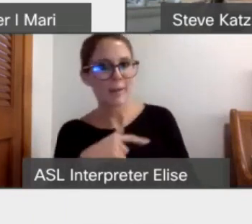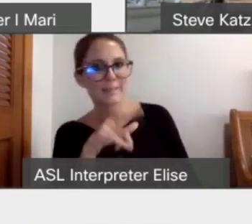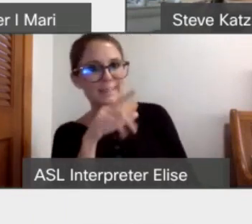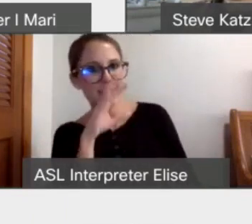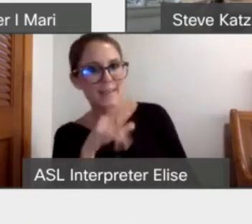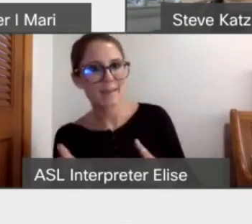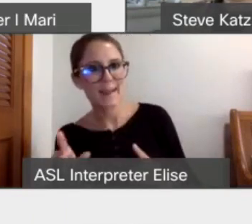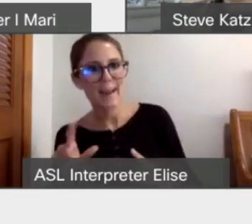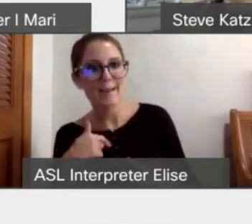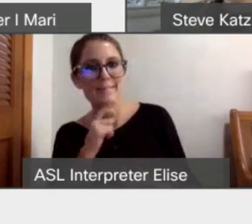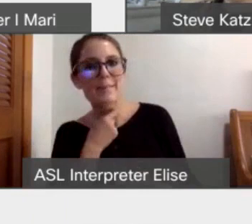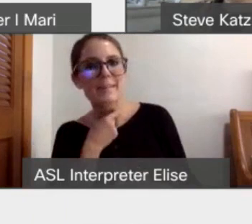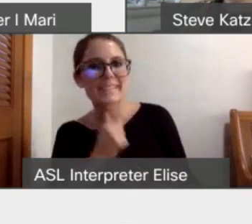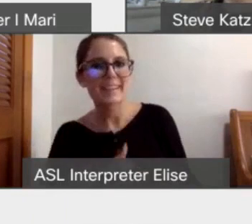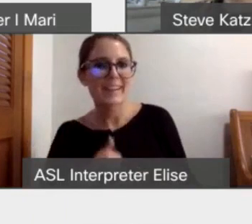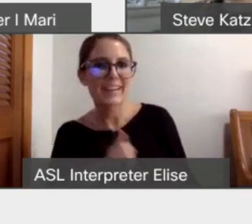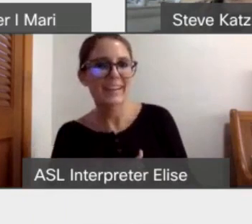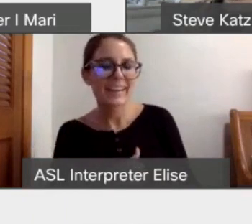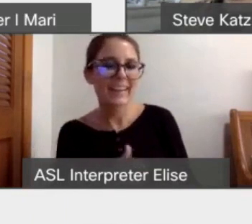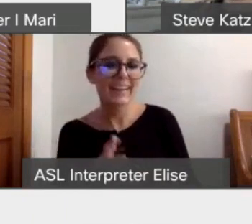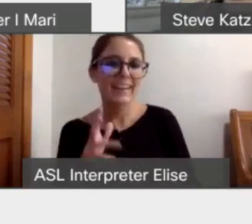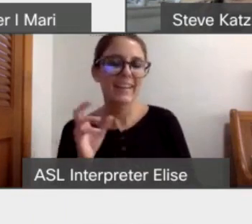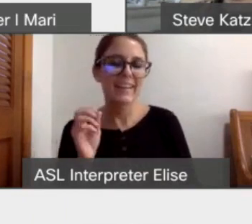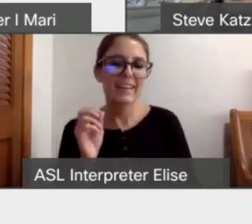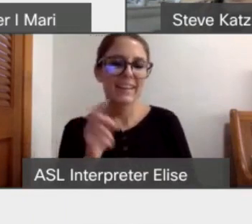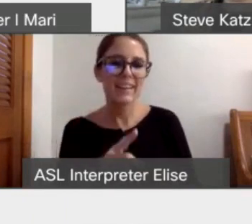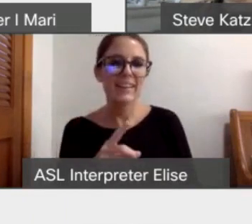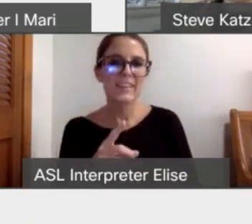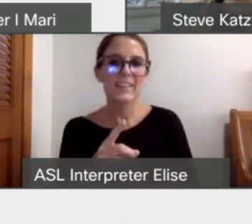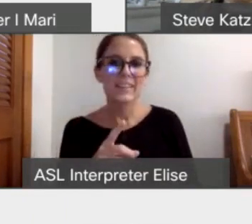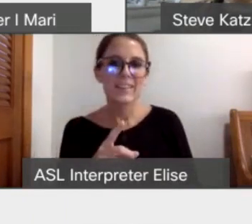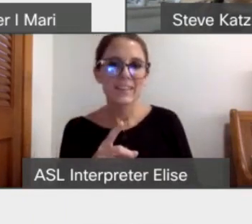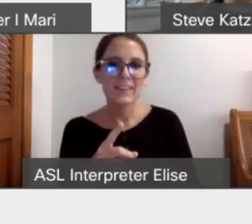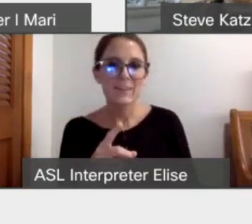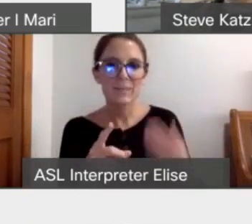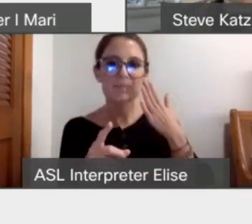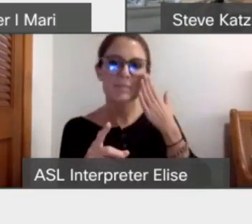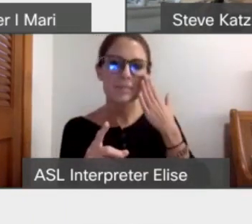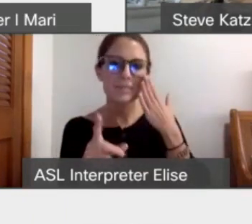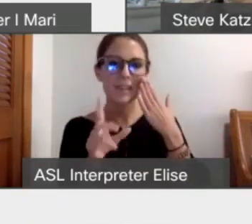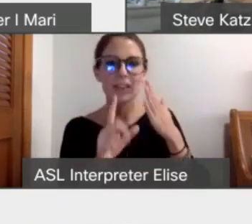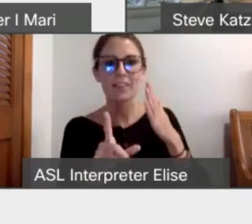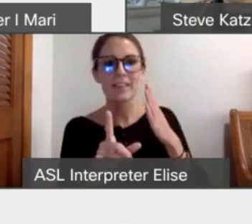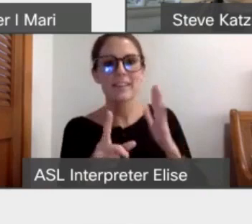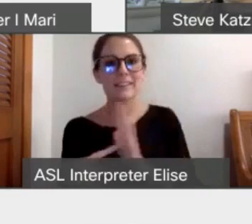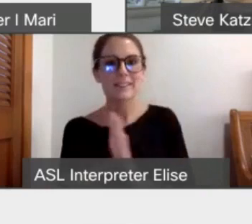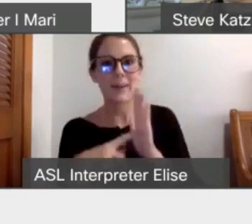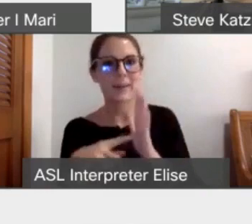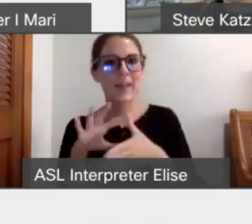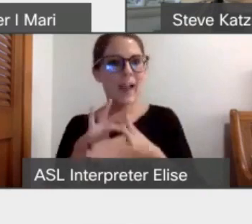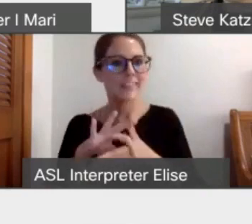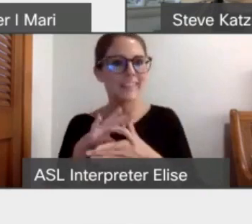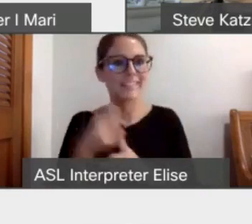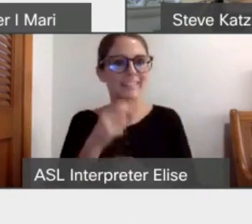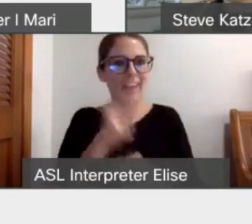muted. So sorry. You had it. You conveyed the content